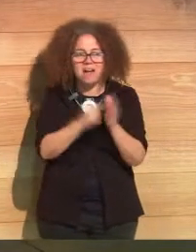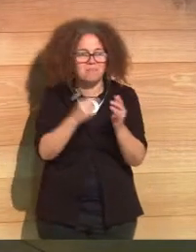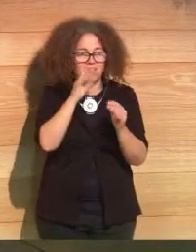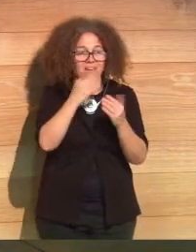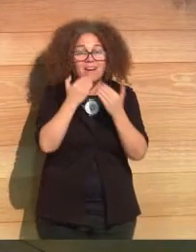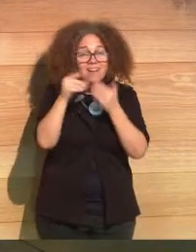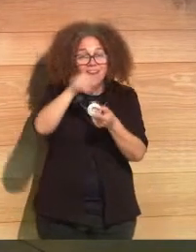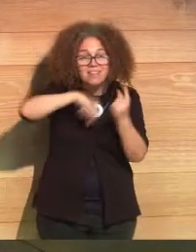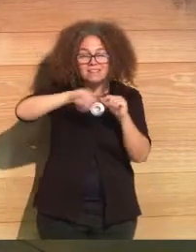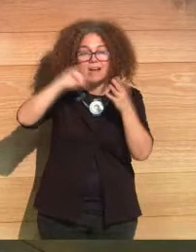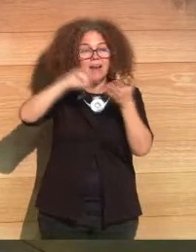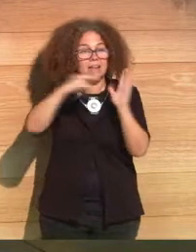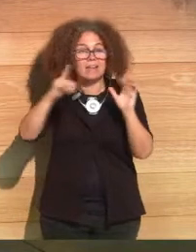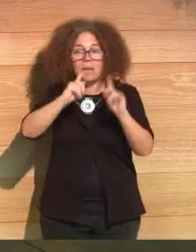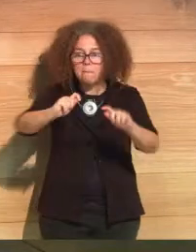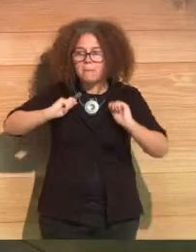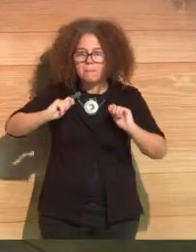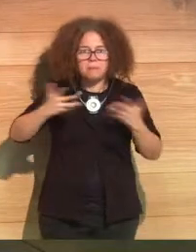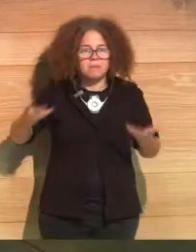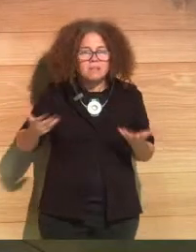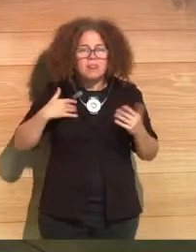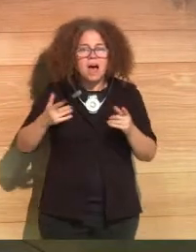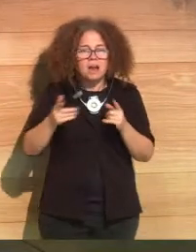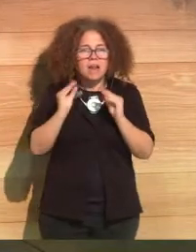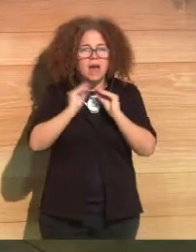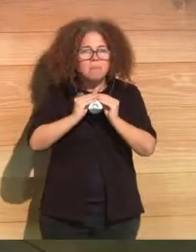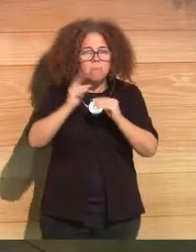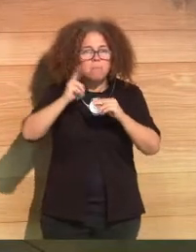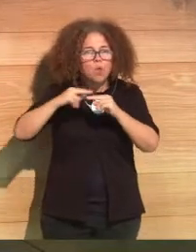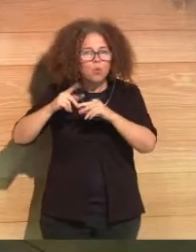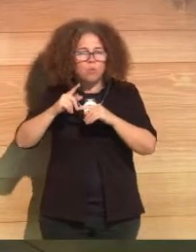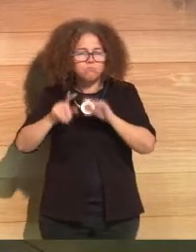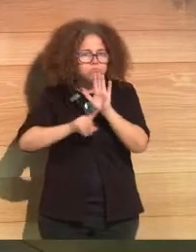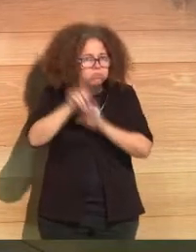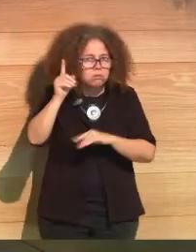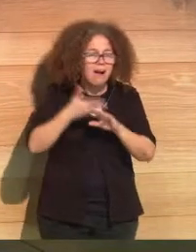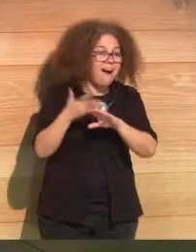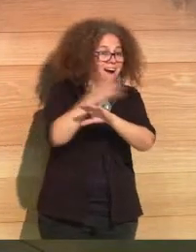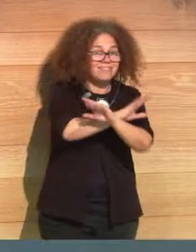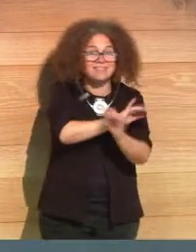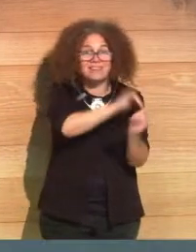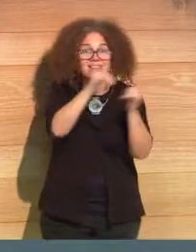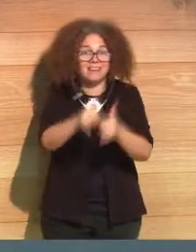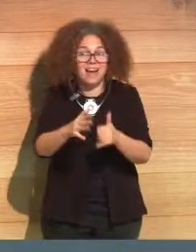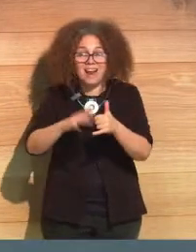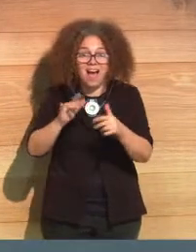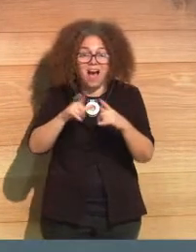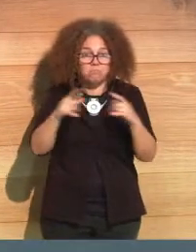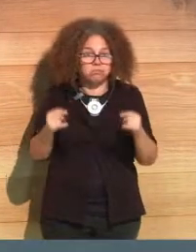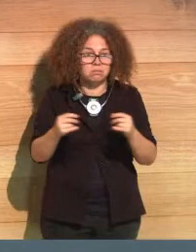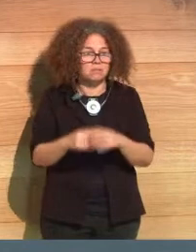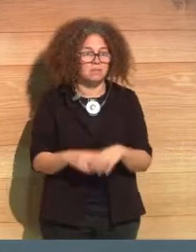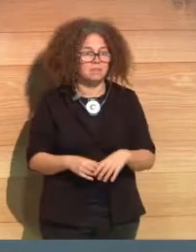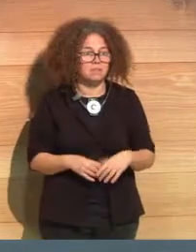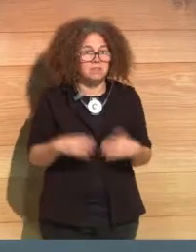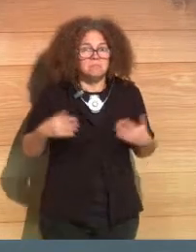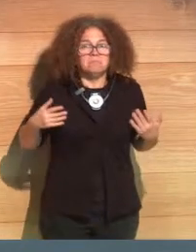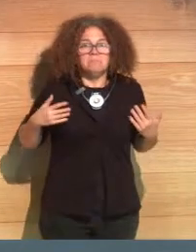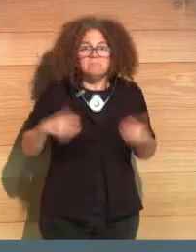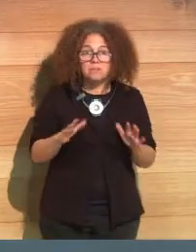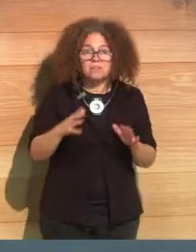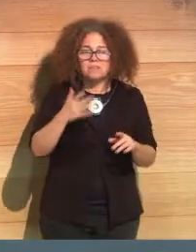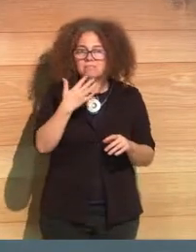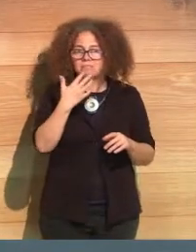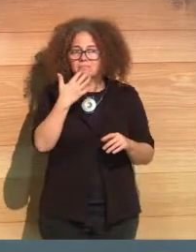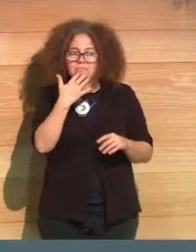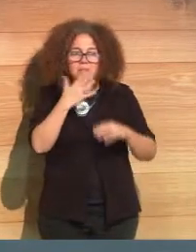the production of the idea and the content prior to arriving in the venue, which is not common in like projection mapping.